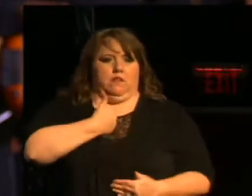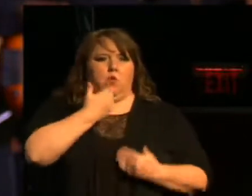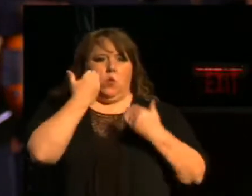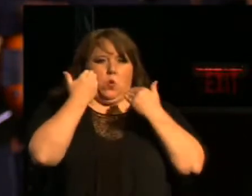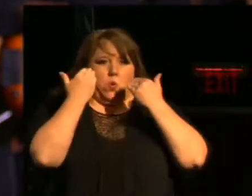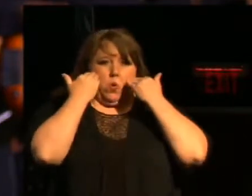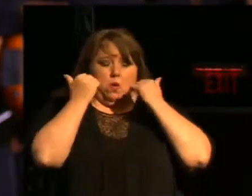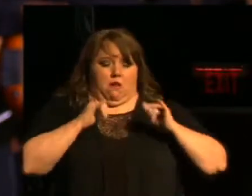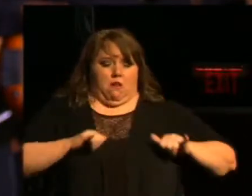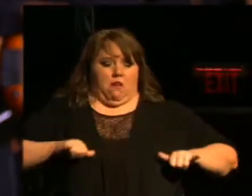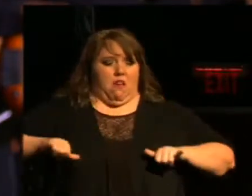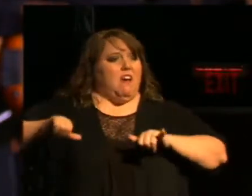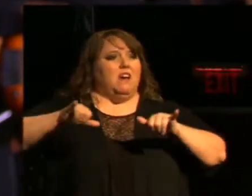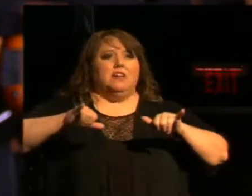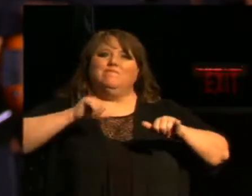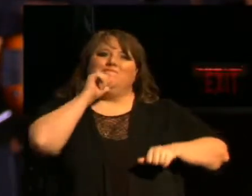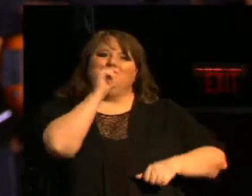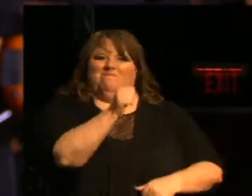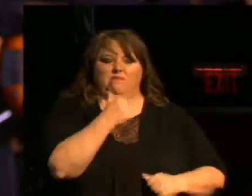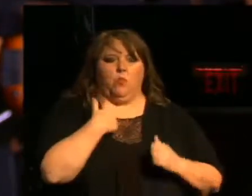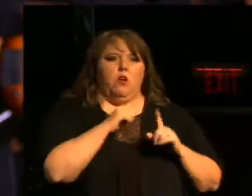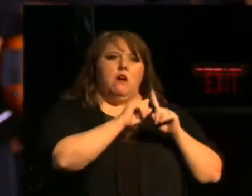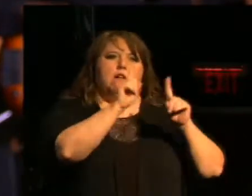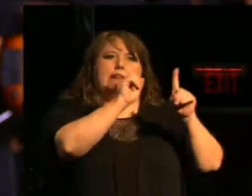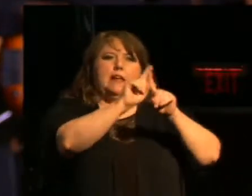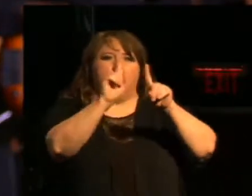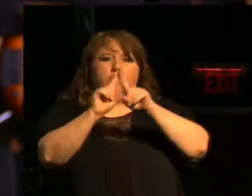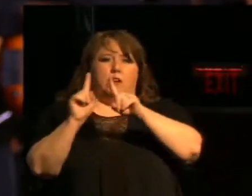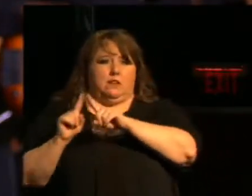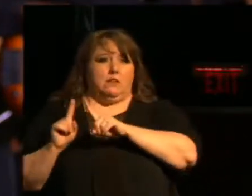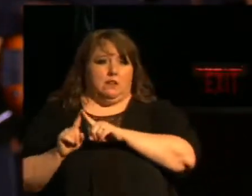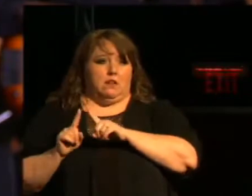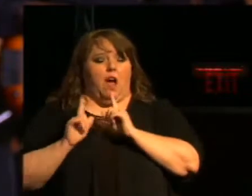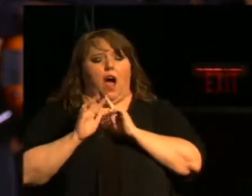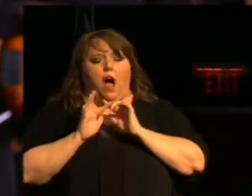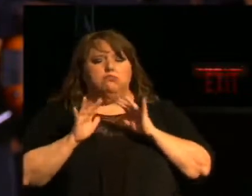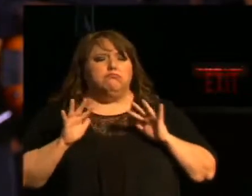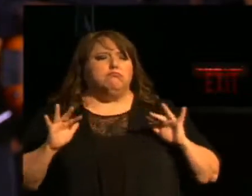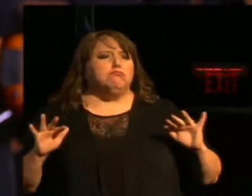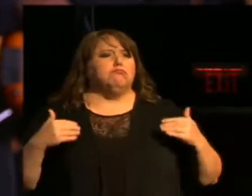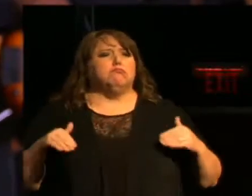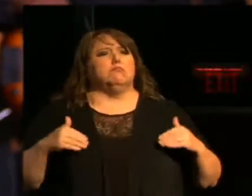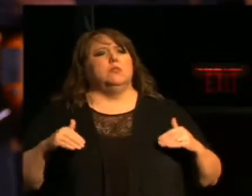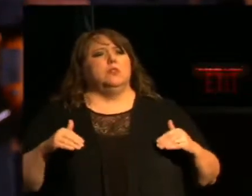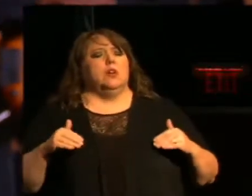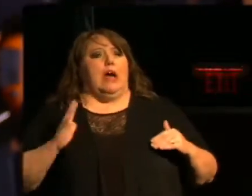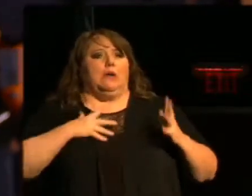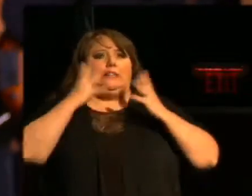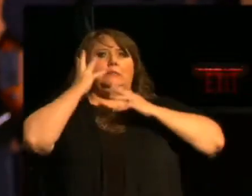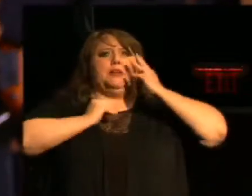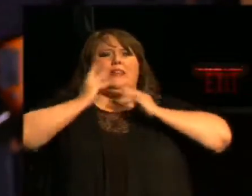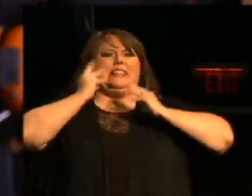low. Yeah, play that dobro. Give me just a little bit there, Joaquin. There you go.